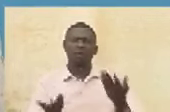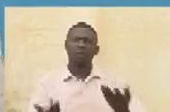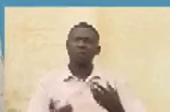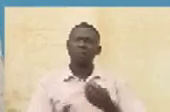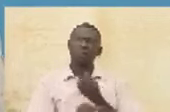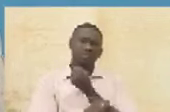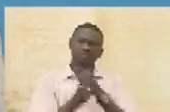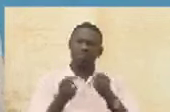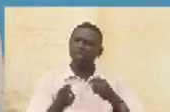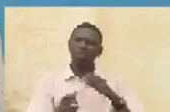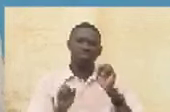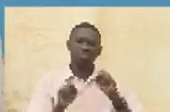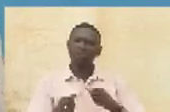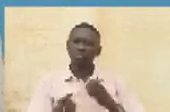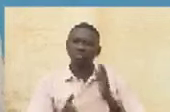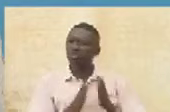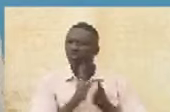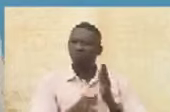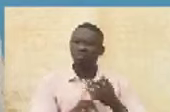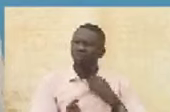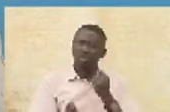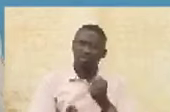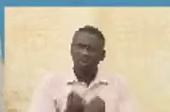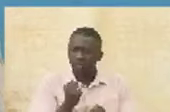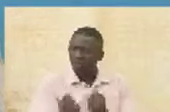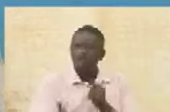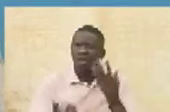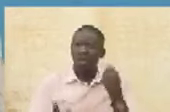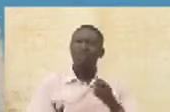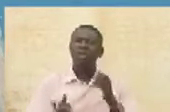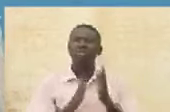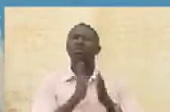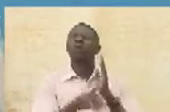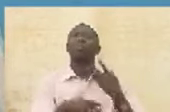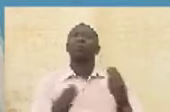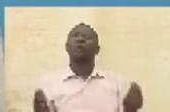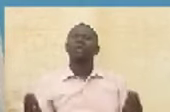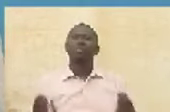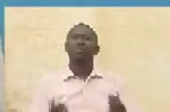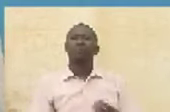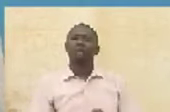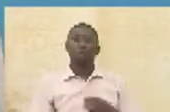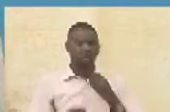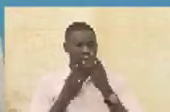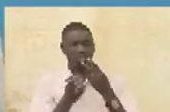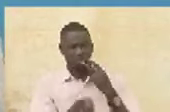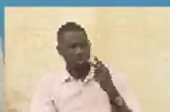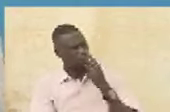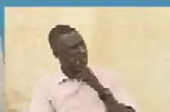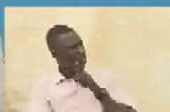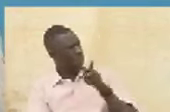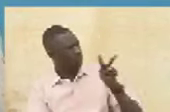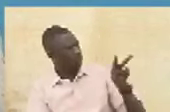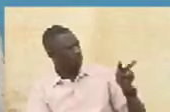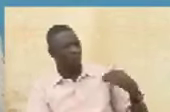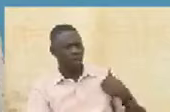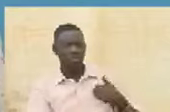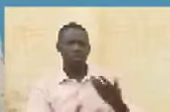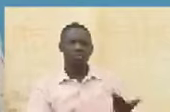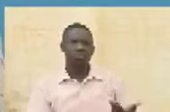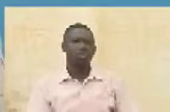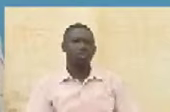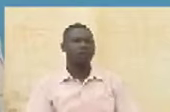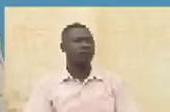I cannot run. I'm crawling. How can I run away?" I told them, "I'm looking around for my